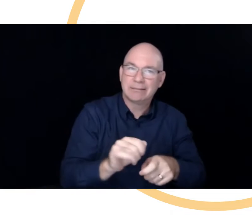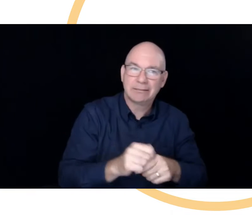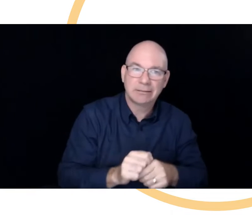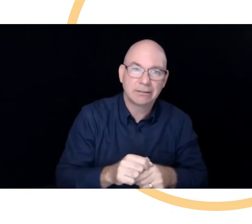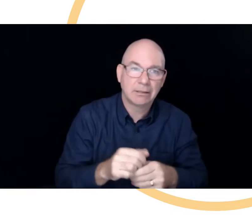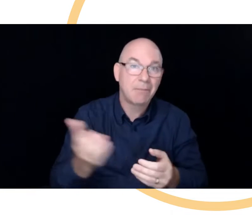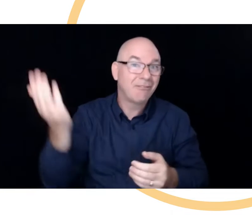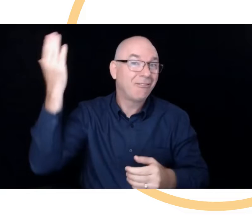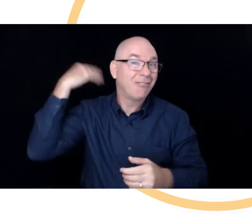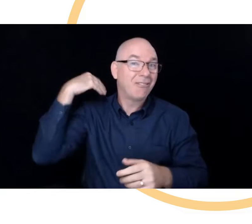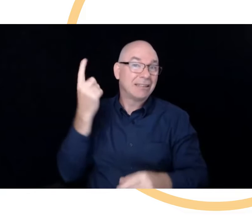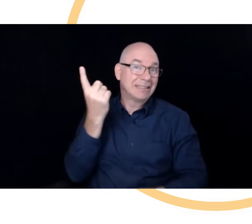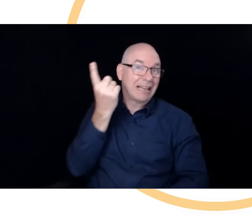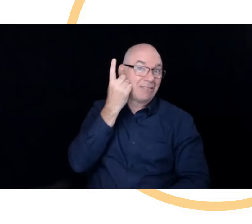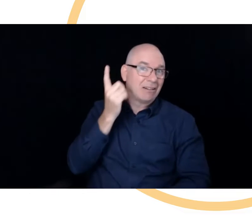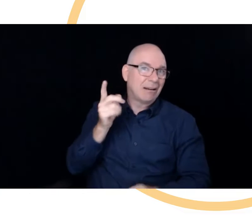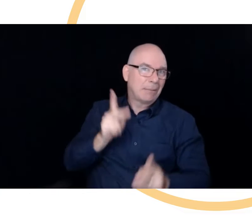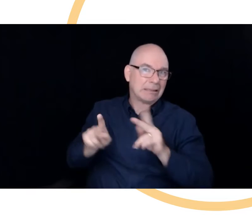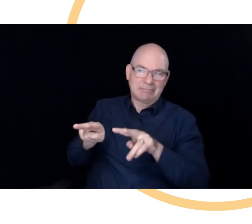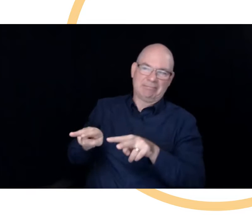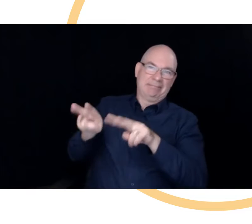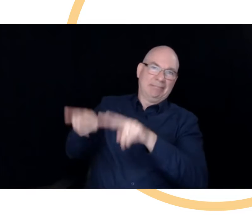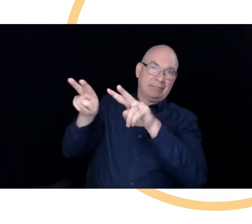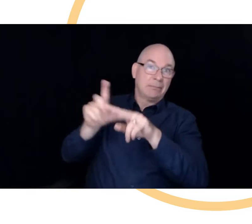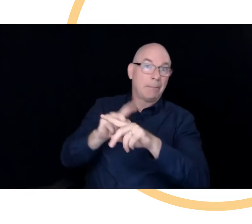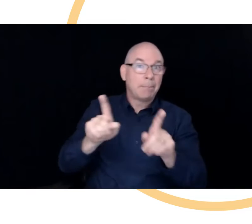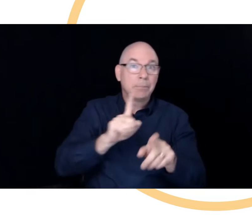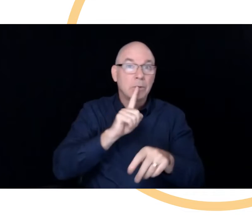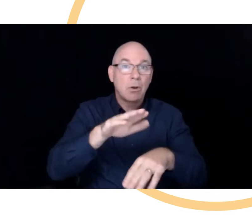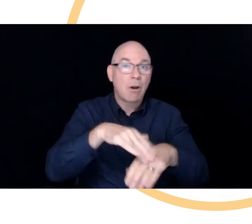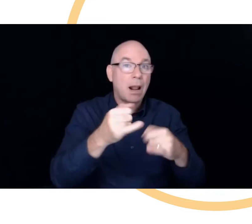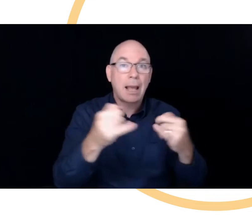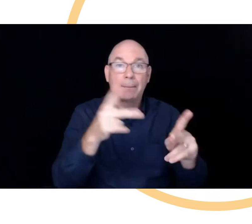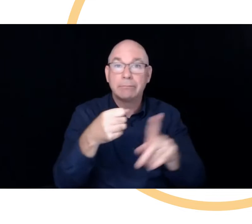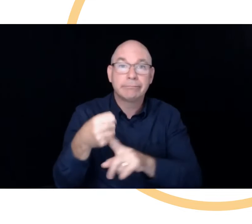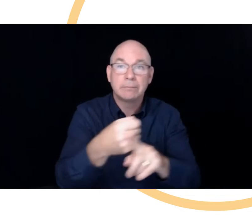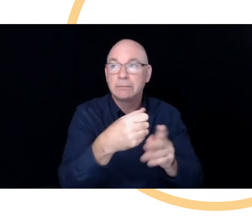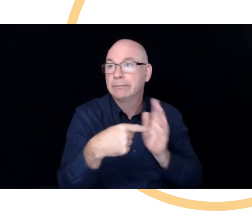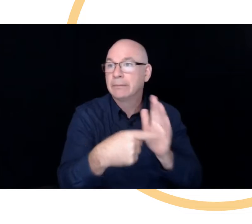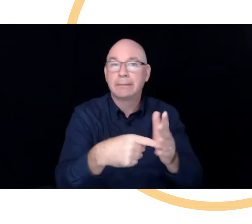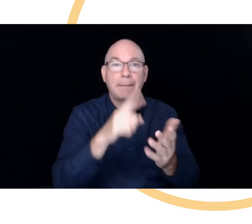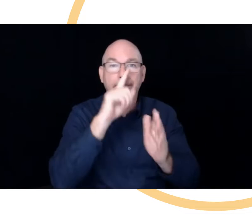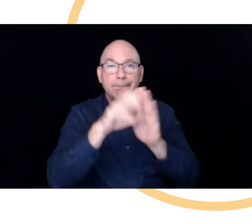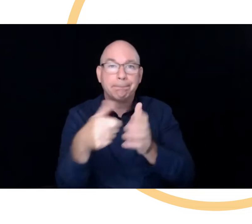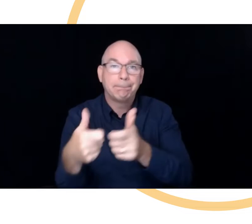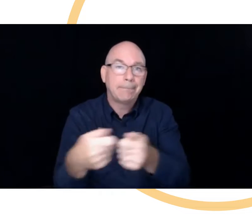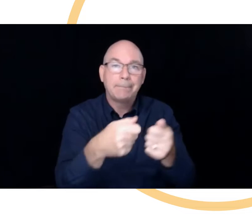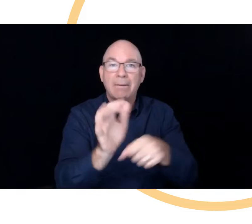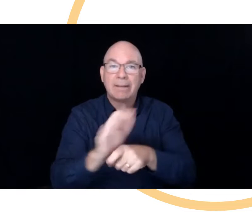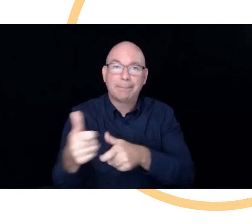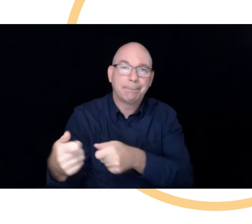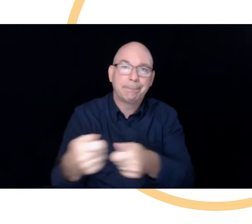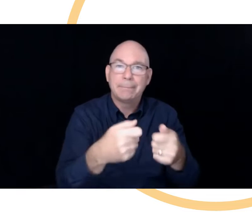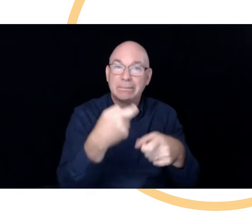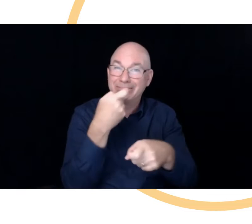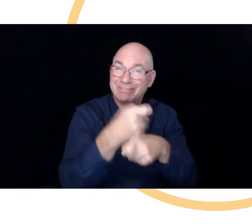phone, whereas what really impacted children online could range from harmless memes to harmful videos. It is in